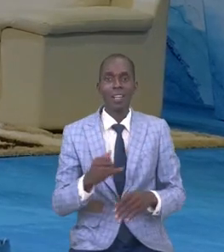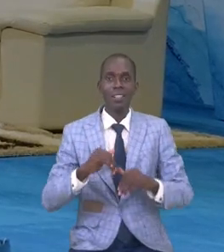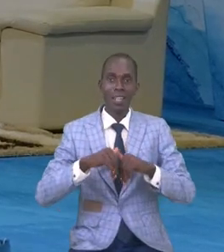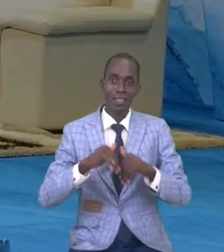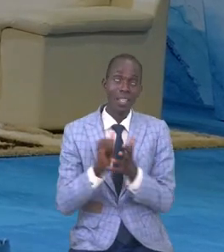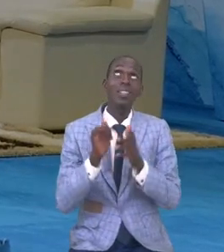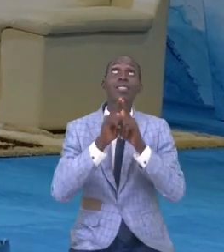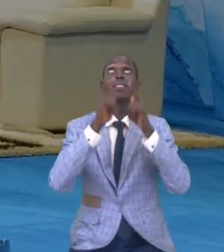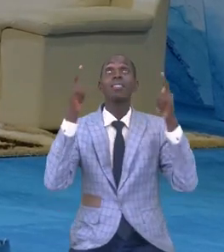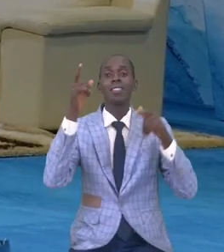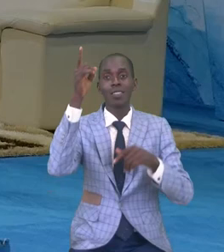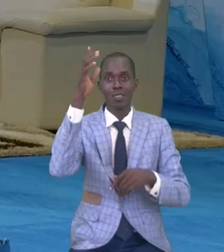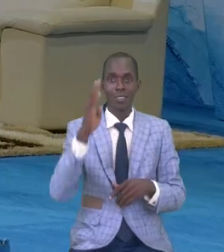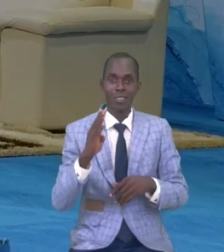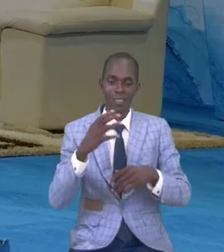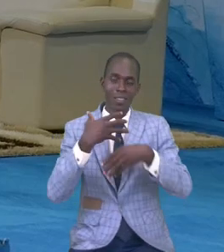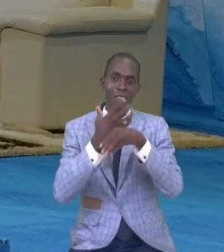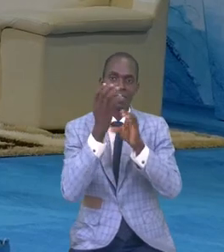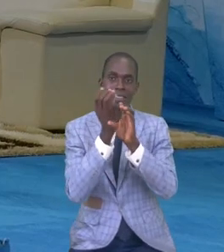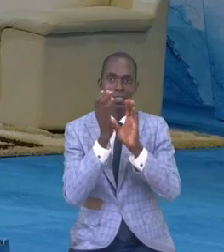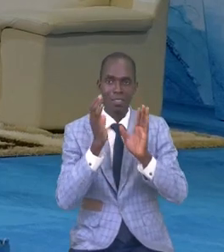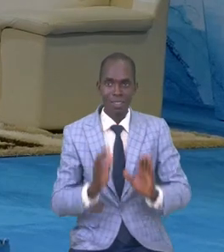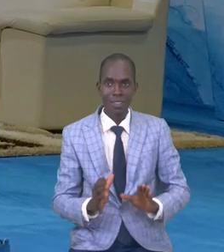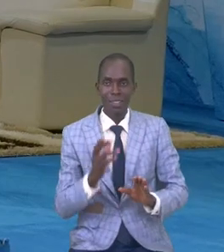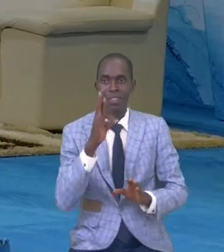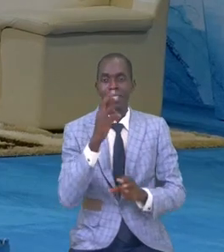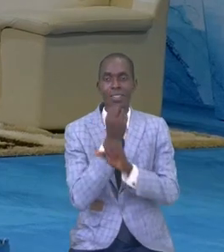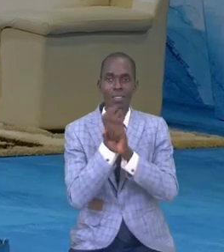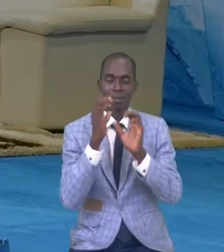God, Creator, Redeemer,